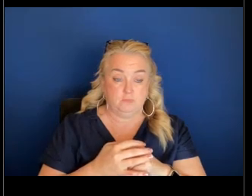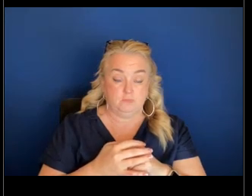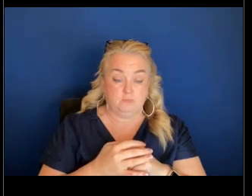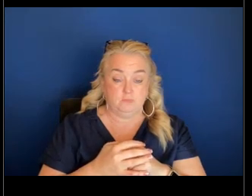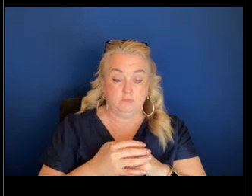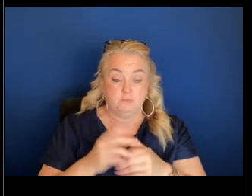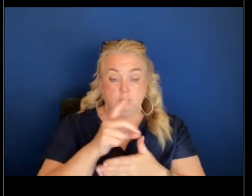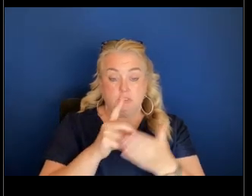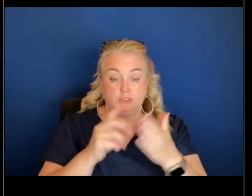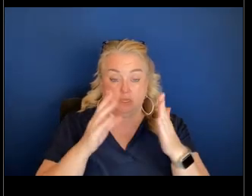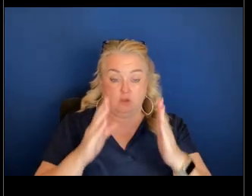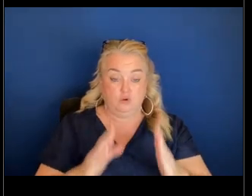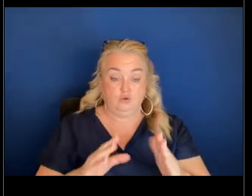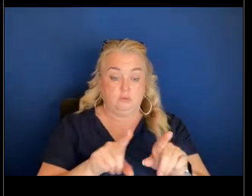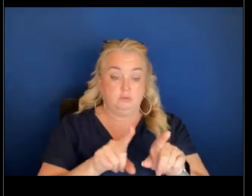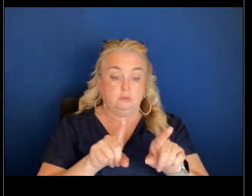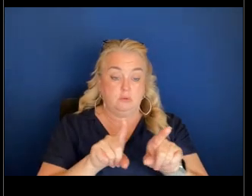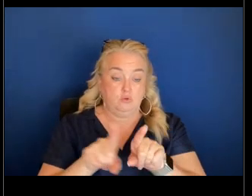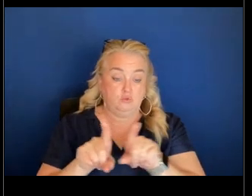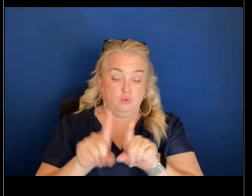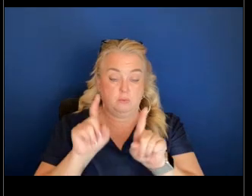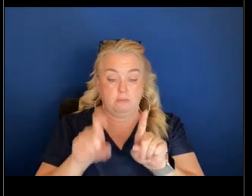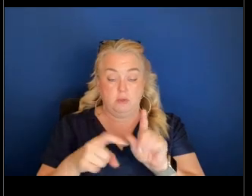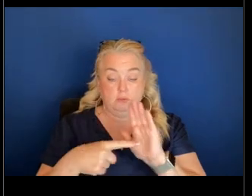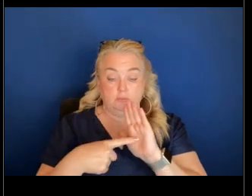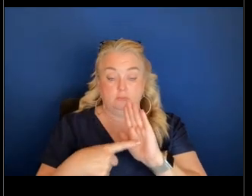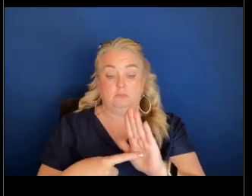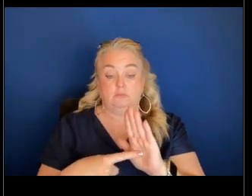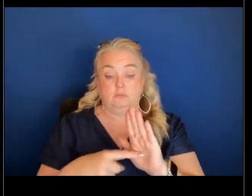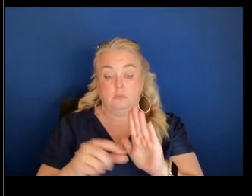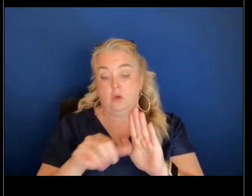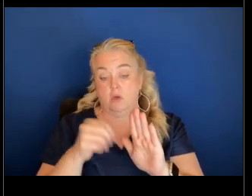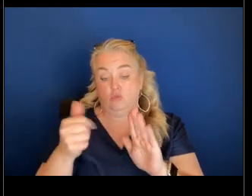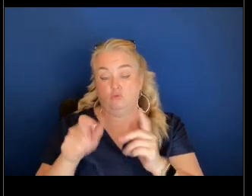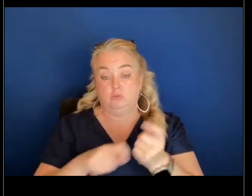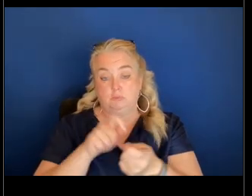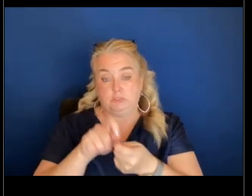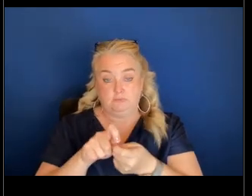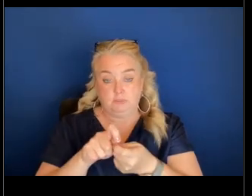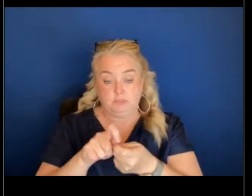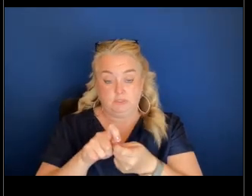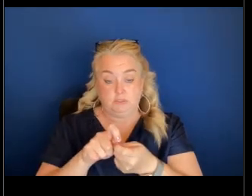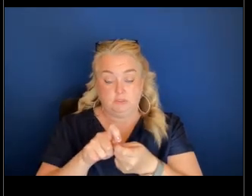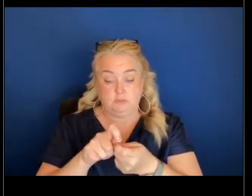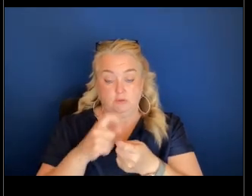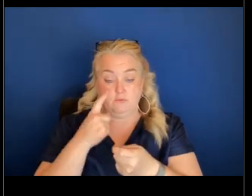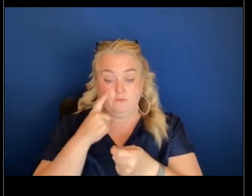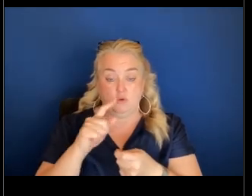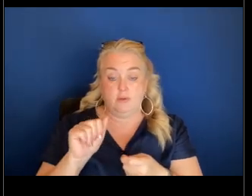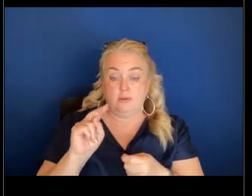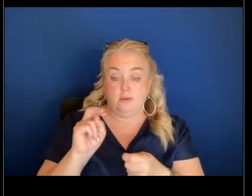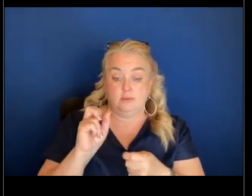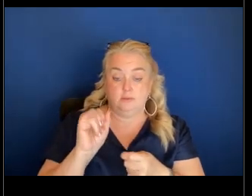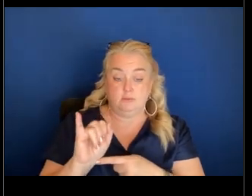Designers must also refer to other applicable performance specifications of